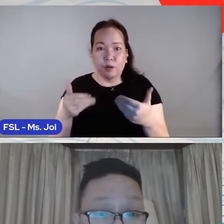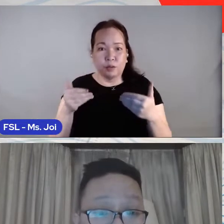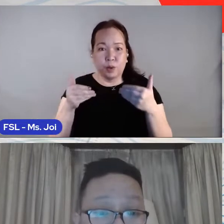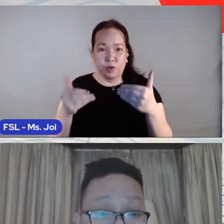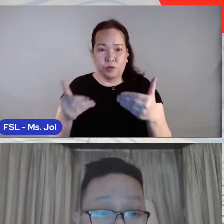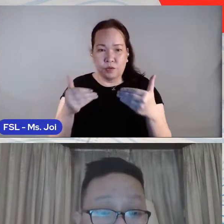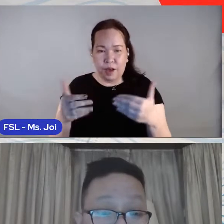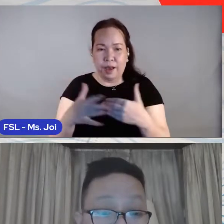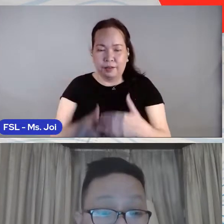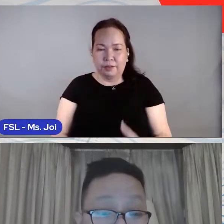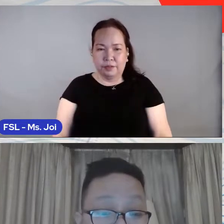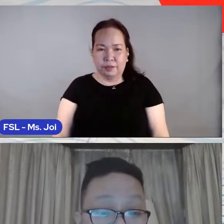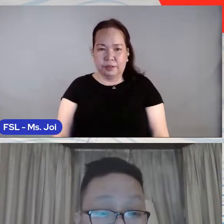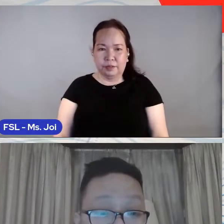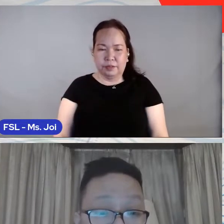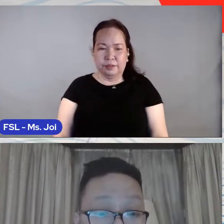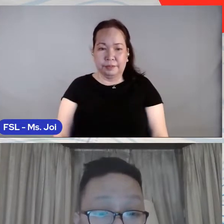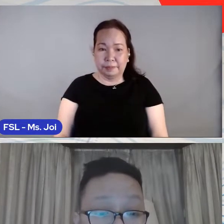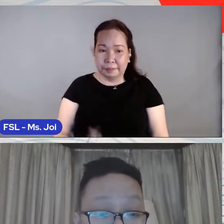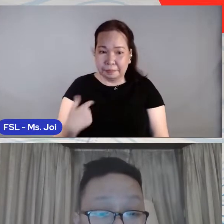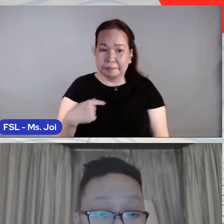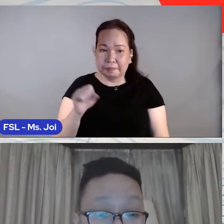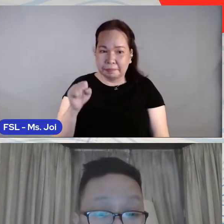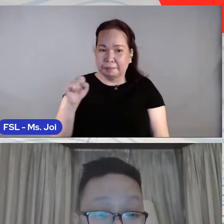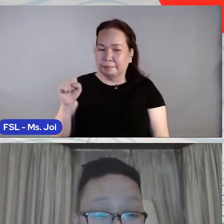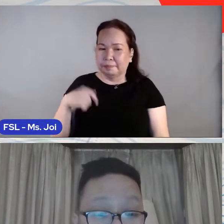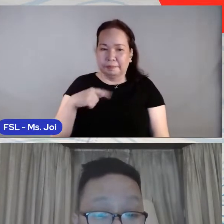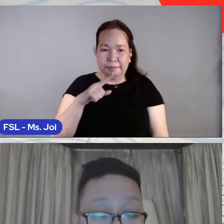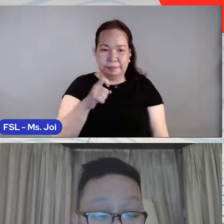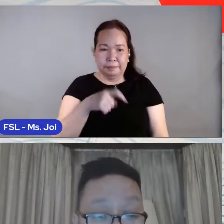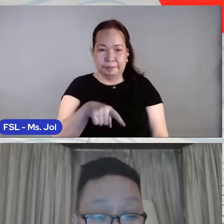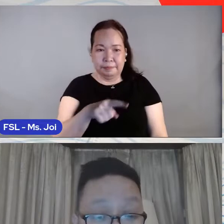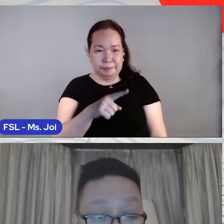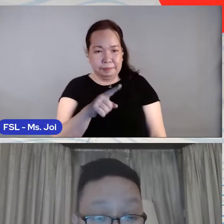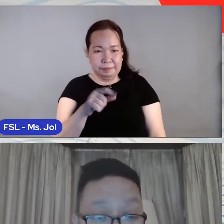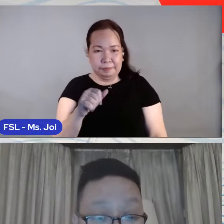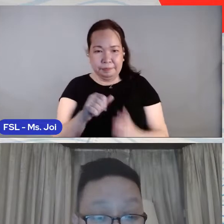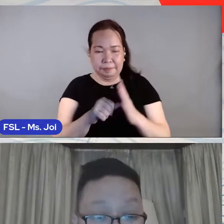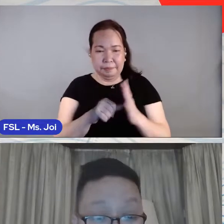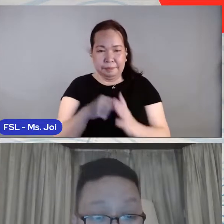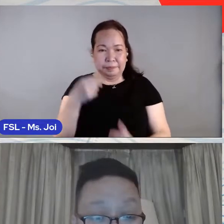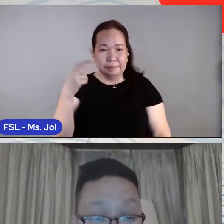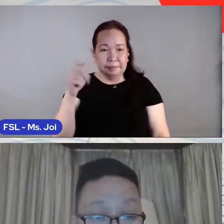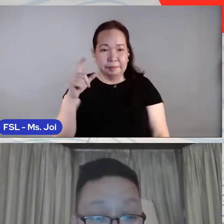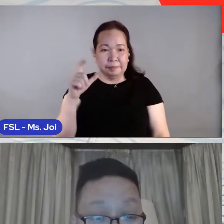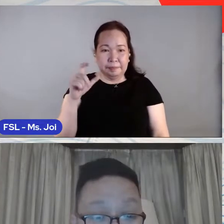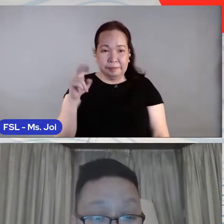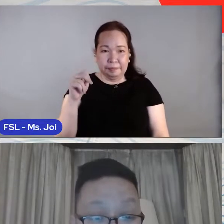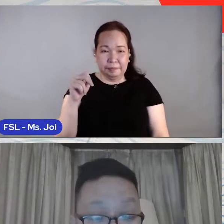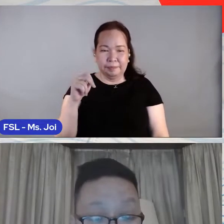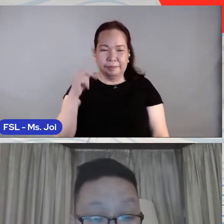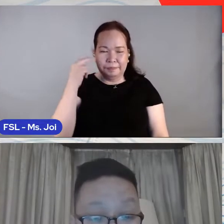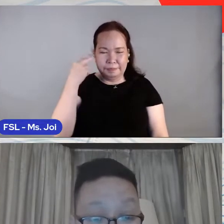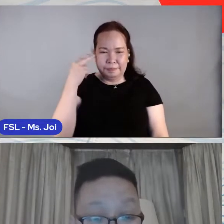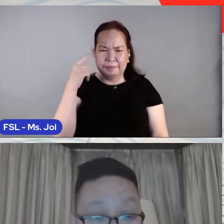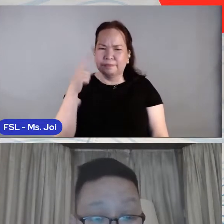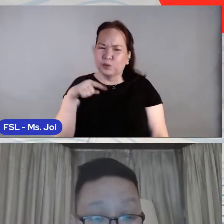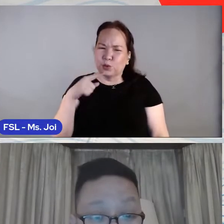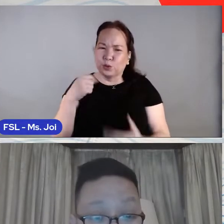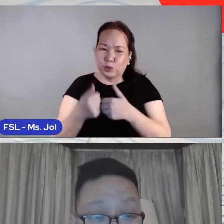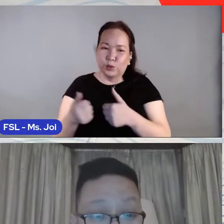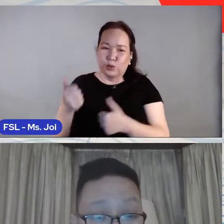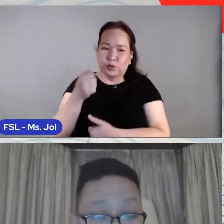po. Attorney Helen, as a chairperson siguro of the RMAC, what are your expectations for